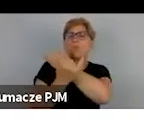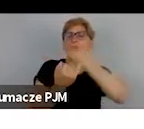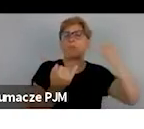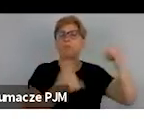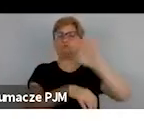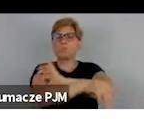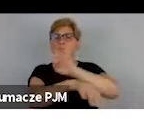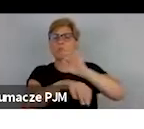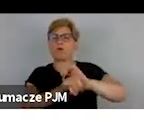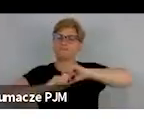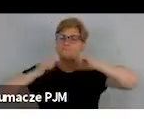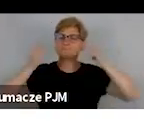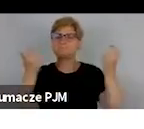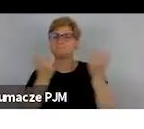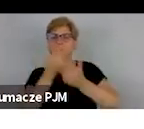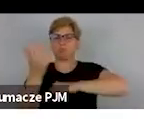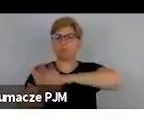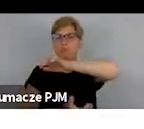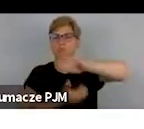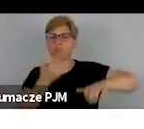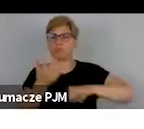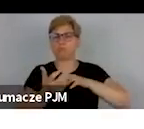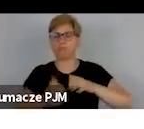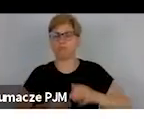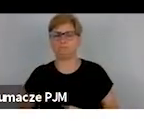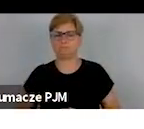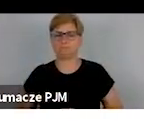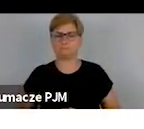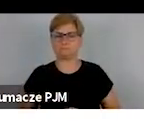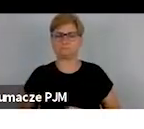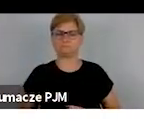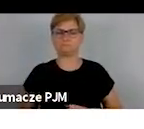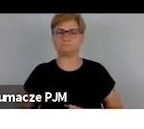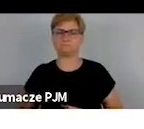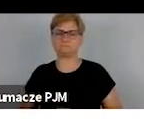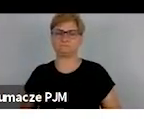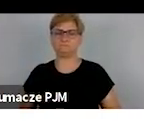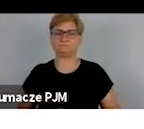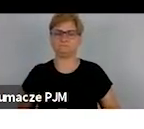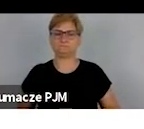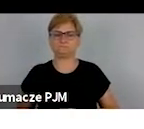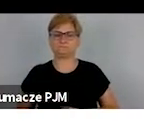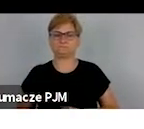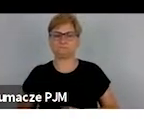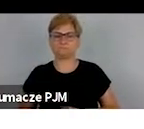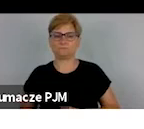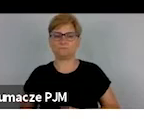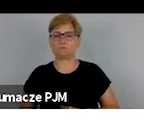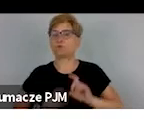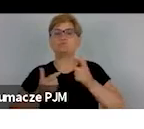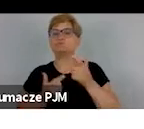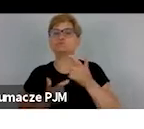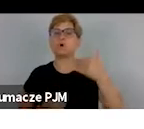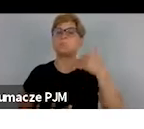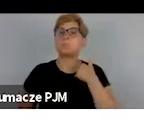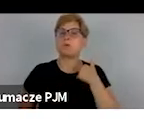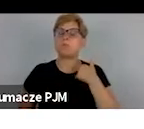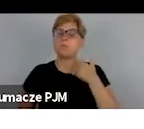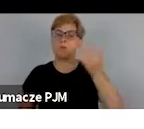this is what we learned about men's violence in a community called Diepsloot. It's a big informal settlement,